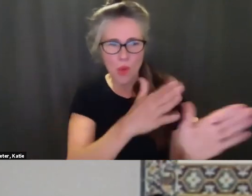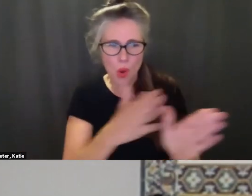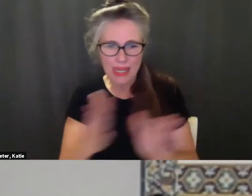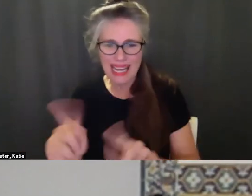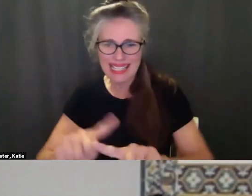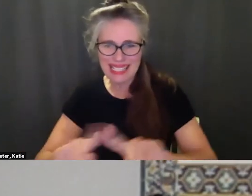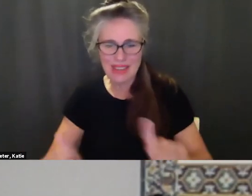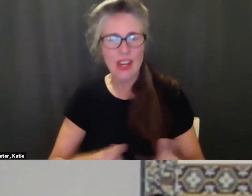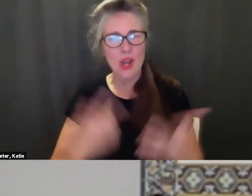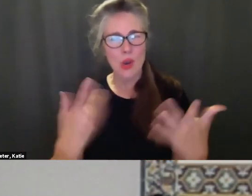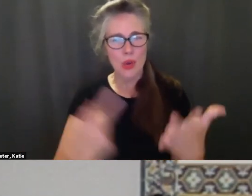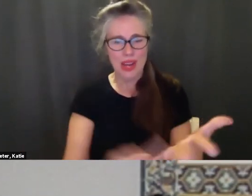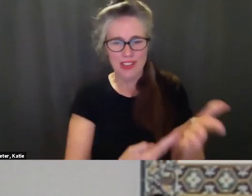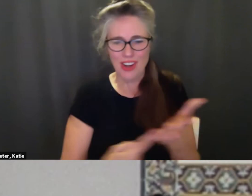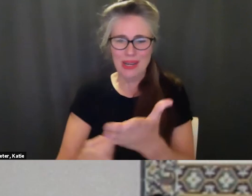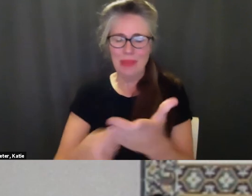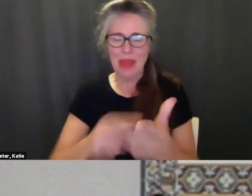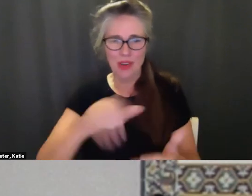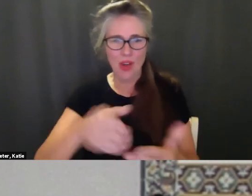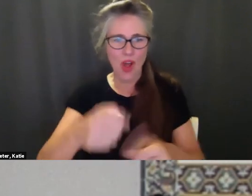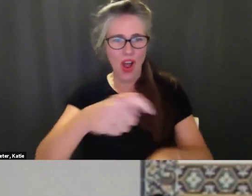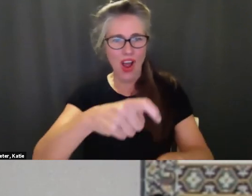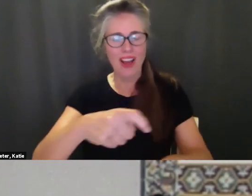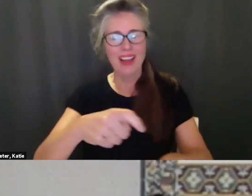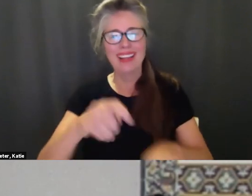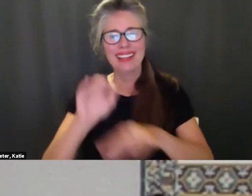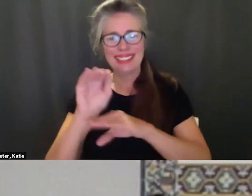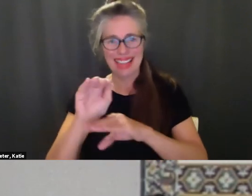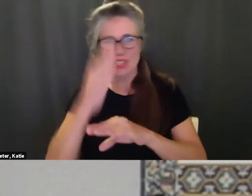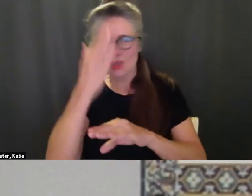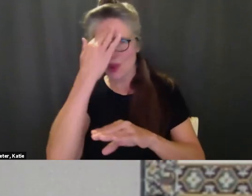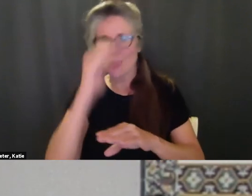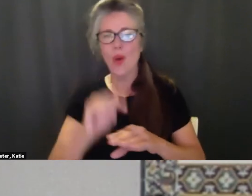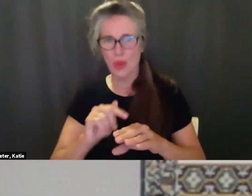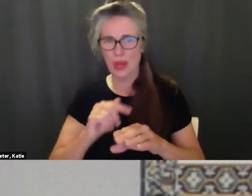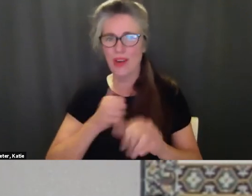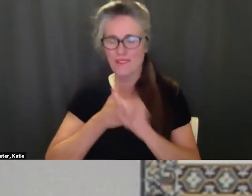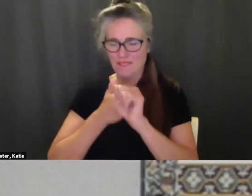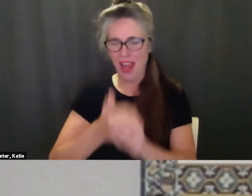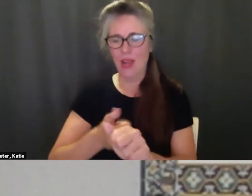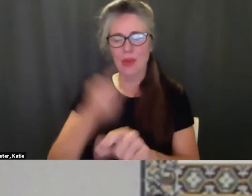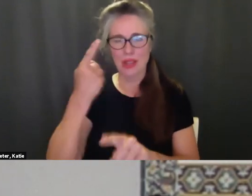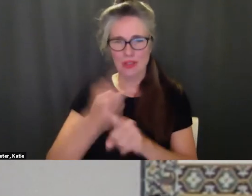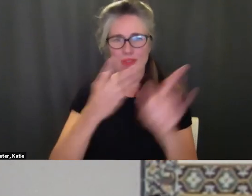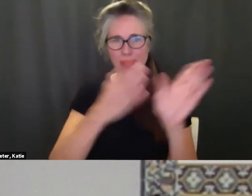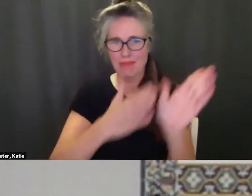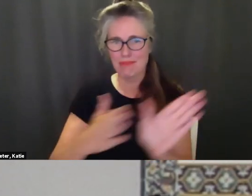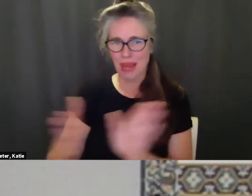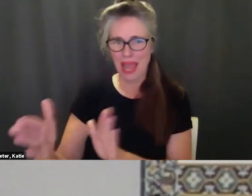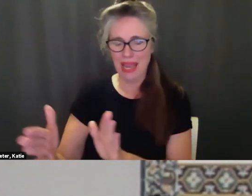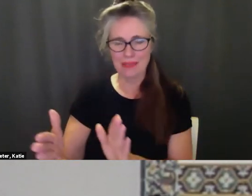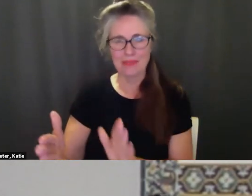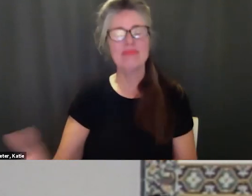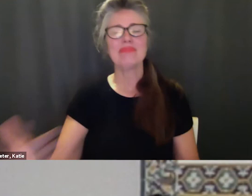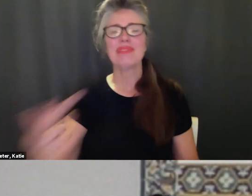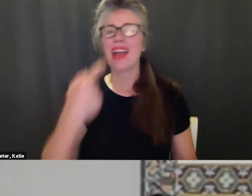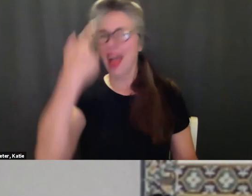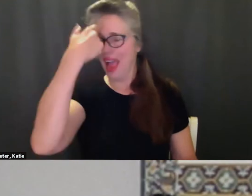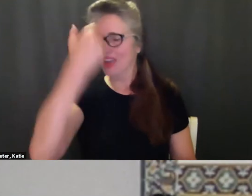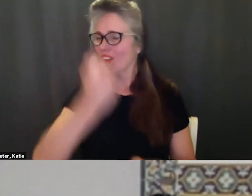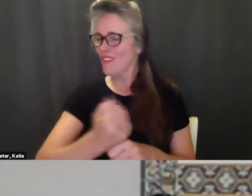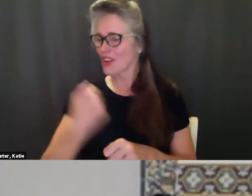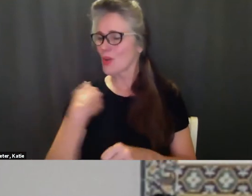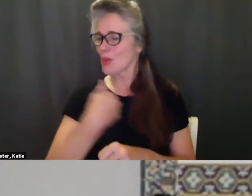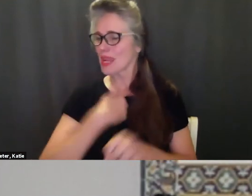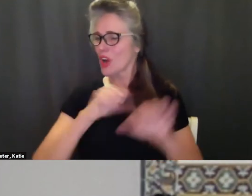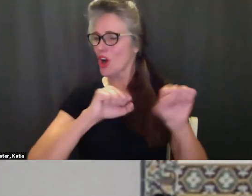all evening here with regards to that. So I know we're on the right track. I have no doubt that we have the capability and that